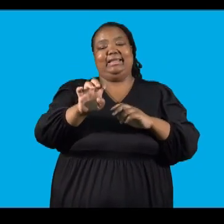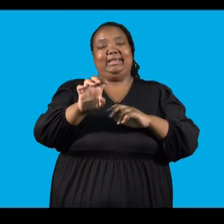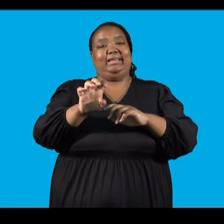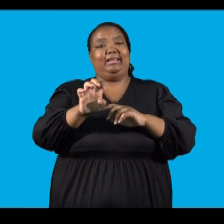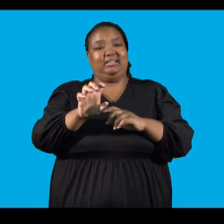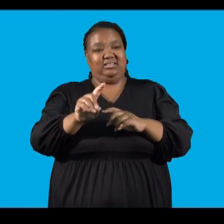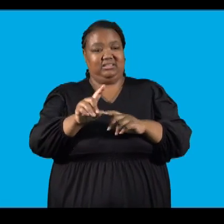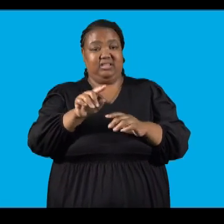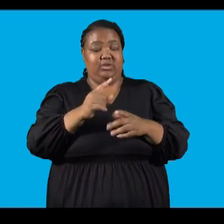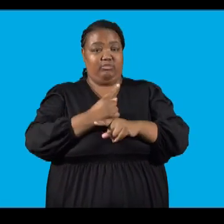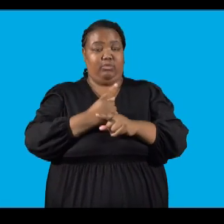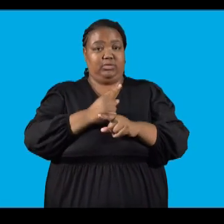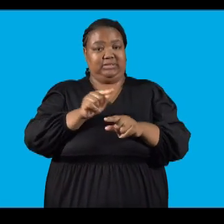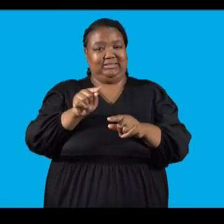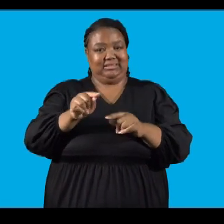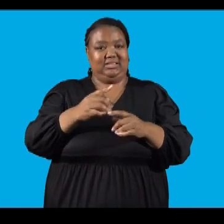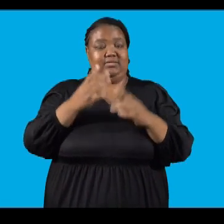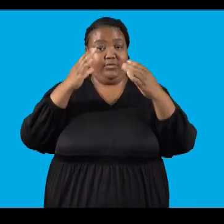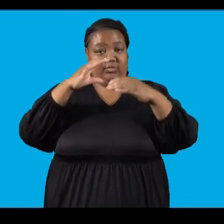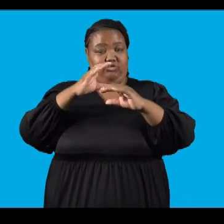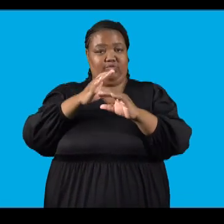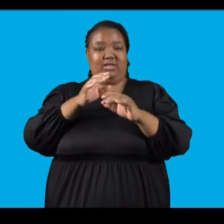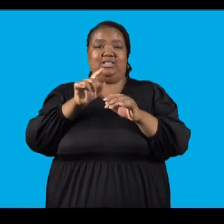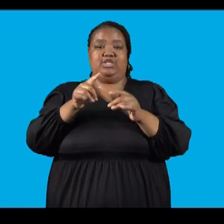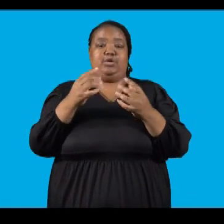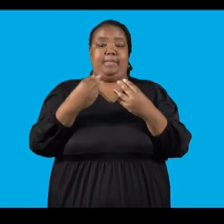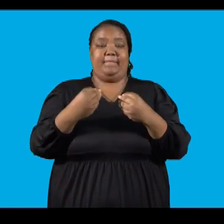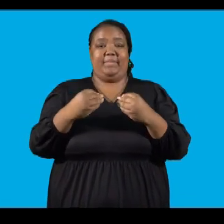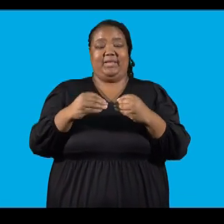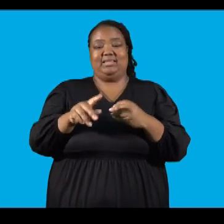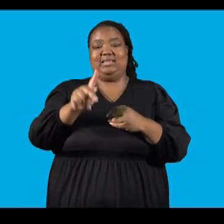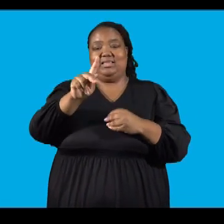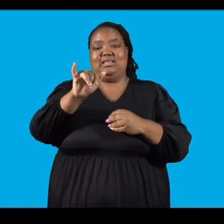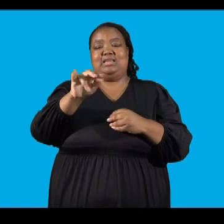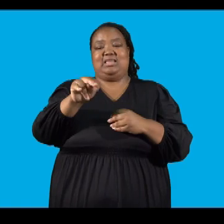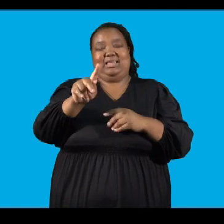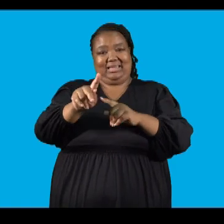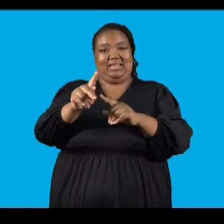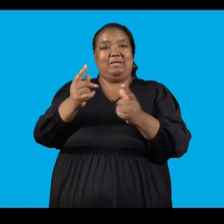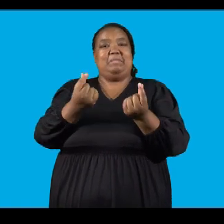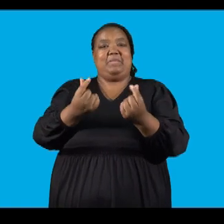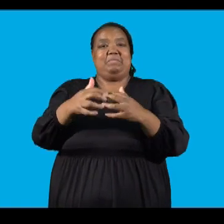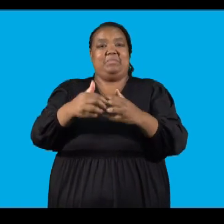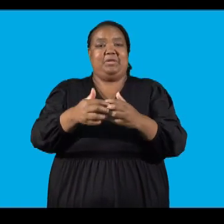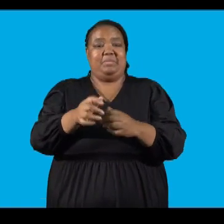our equilibrium. So the firm should set a price at the king, and also the quantity that they